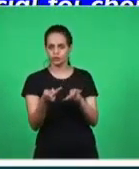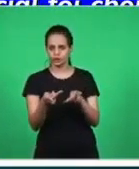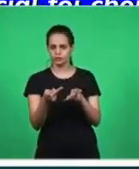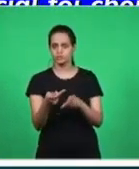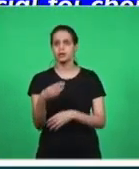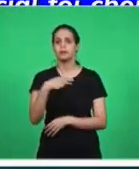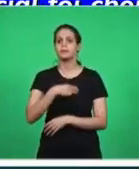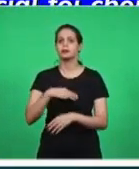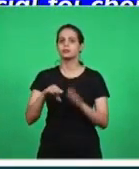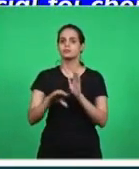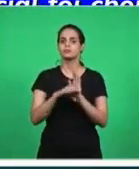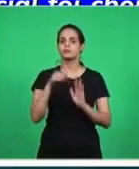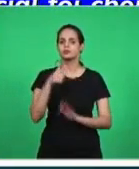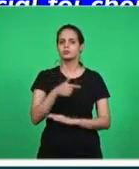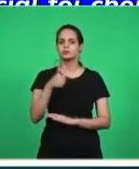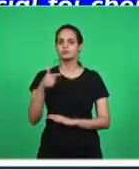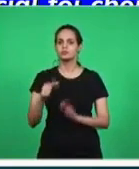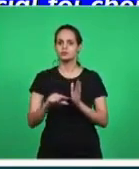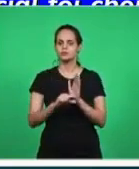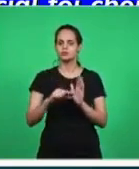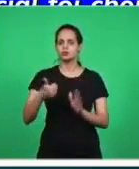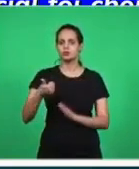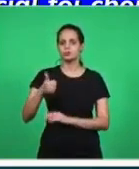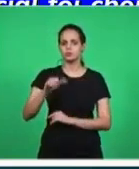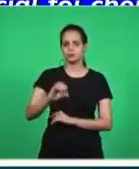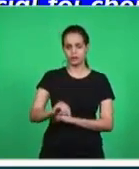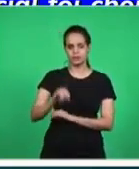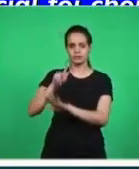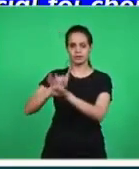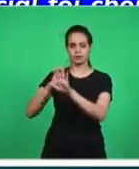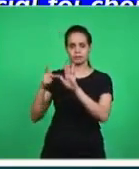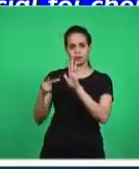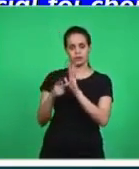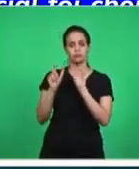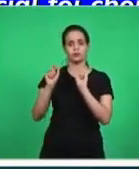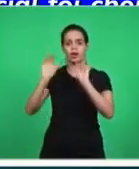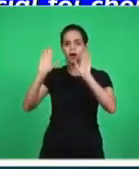He has invited his guests. So Matthew says the following.